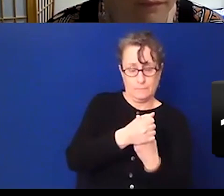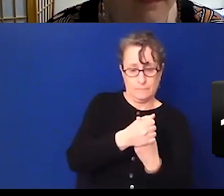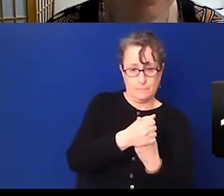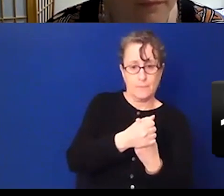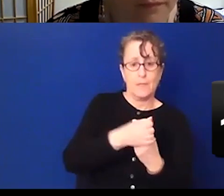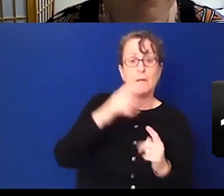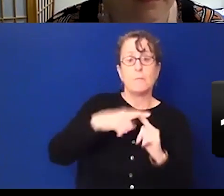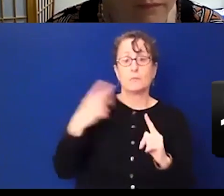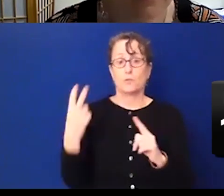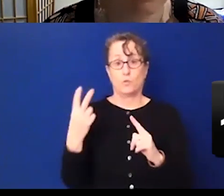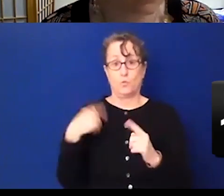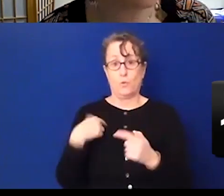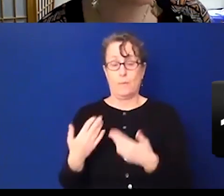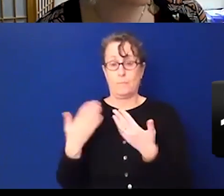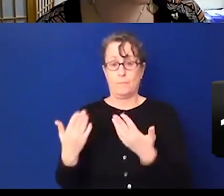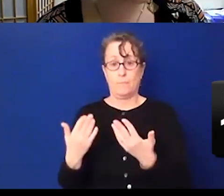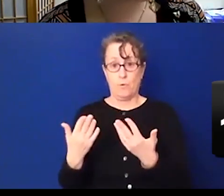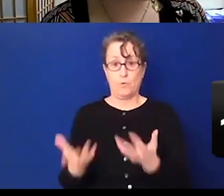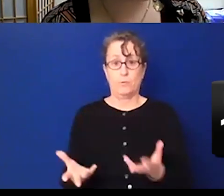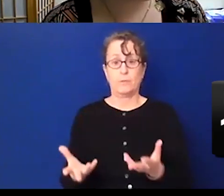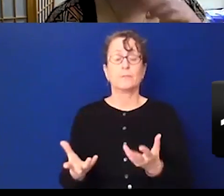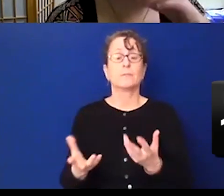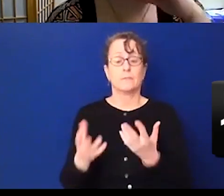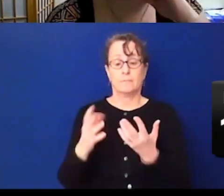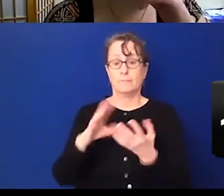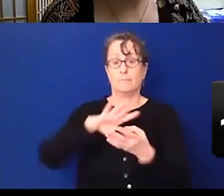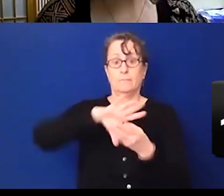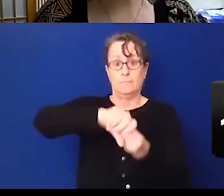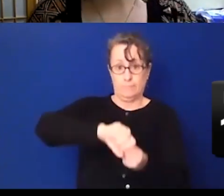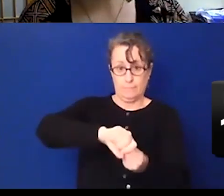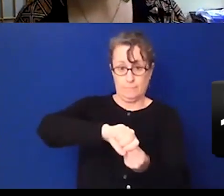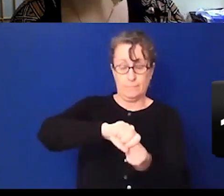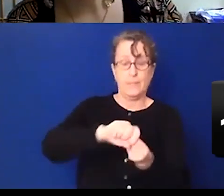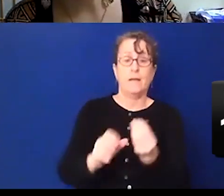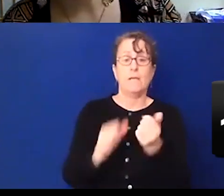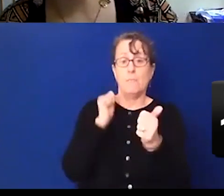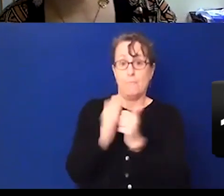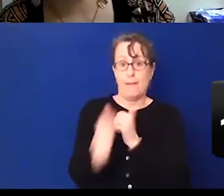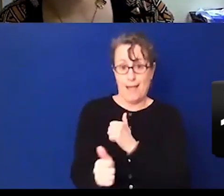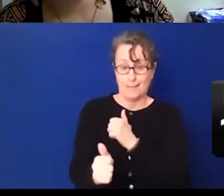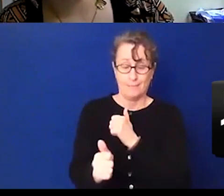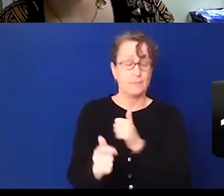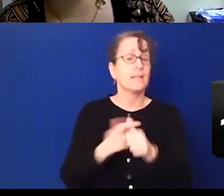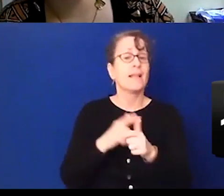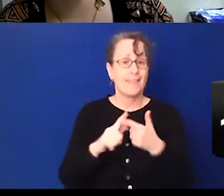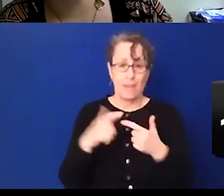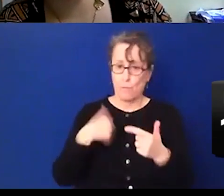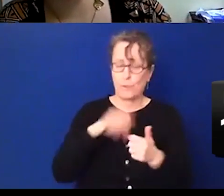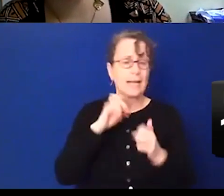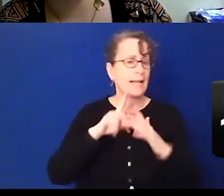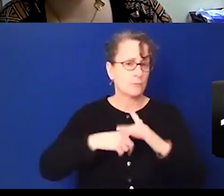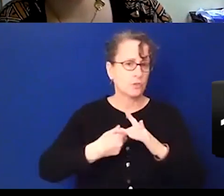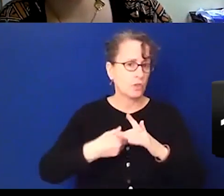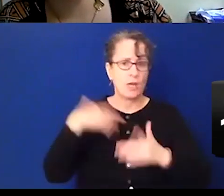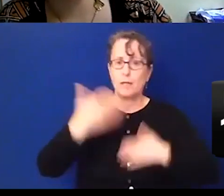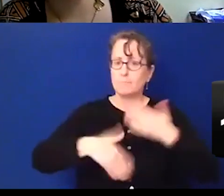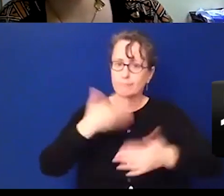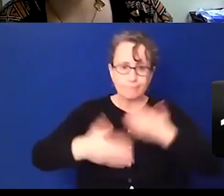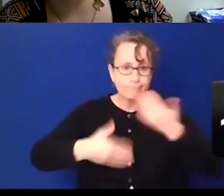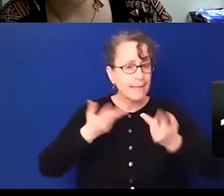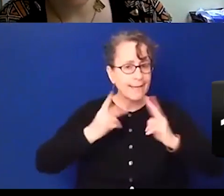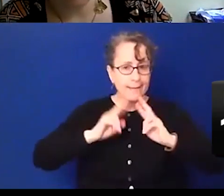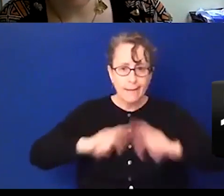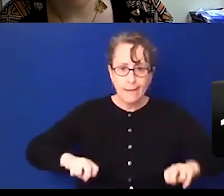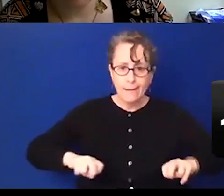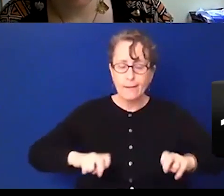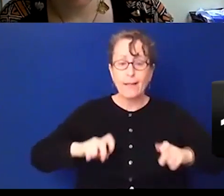proposed, I think we have a workable system to give a try, do some tracking. Come budget time, you